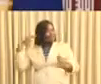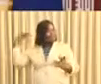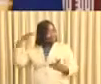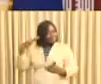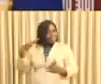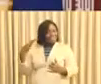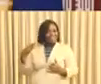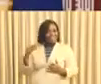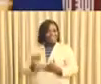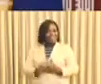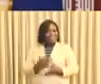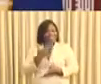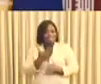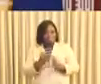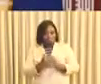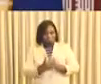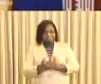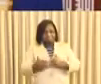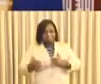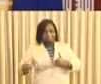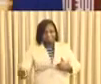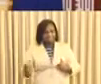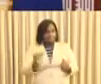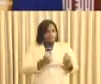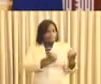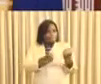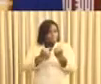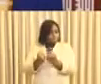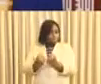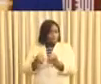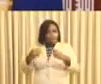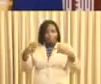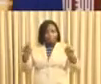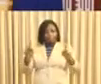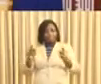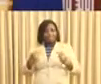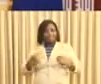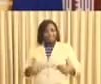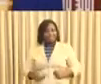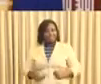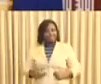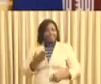empowered public health system will be the most enduring legacy of the pandemic.